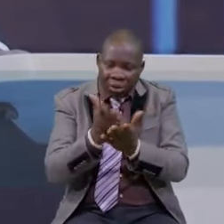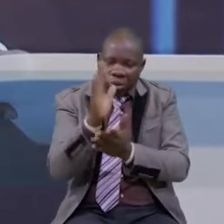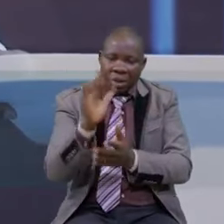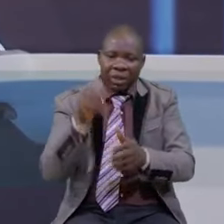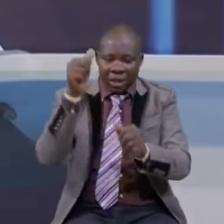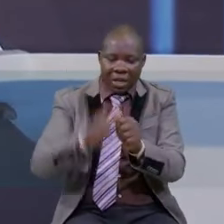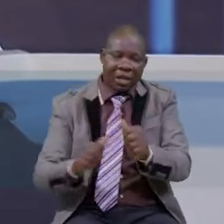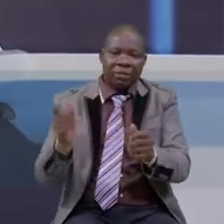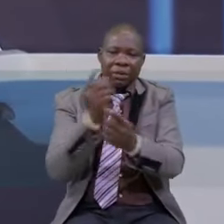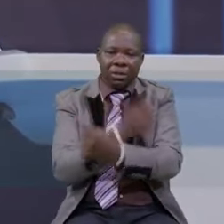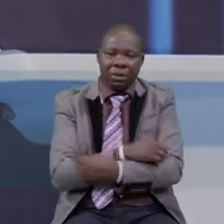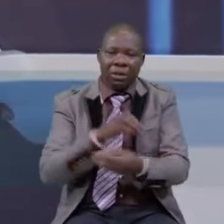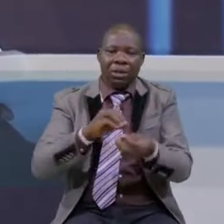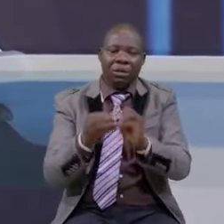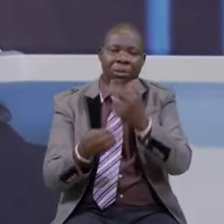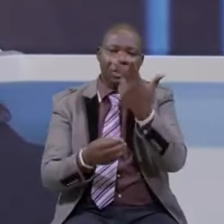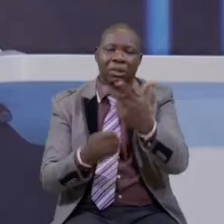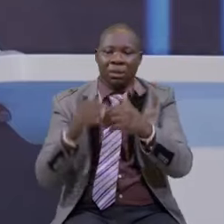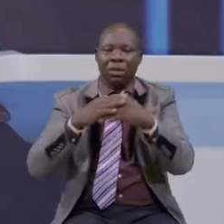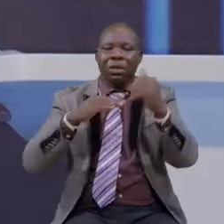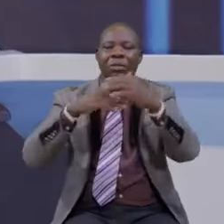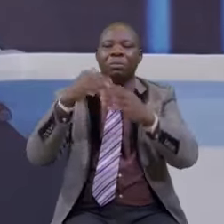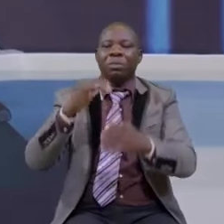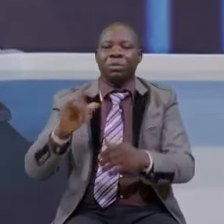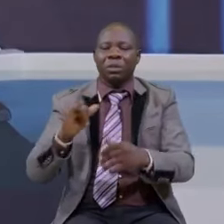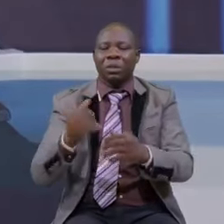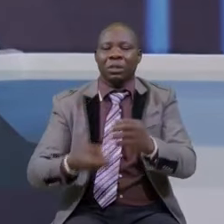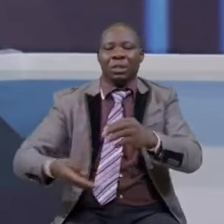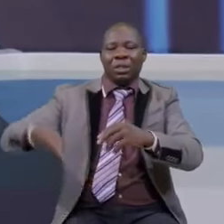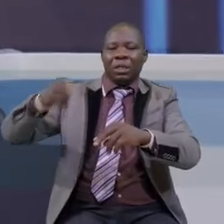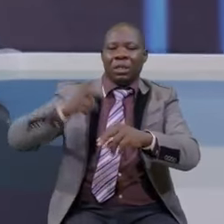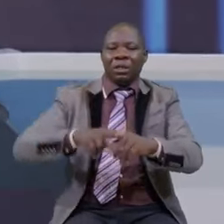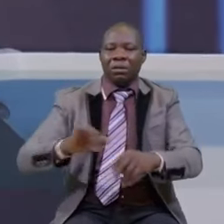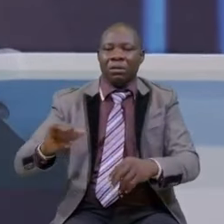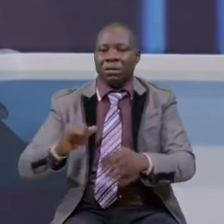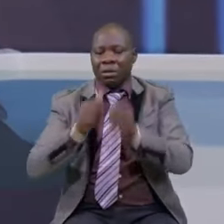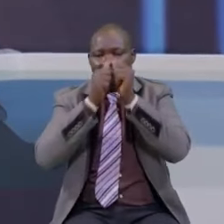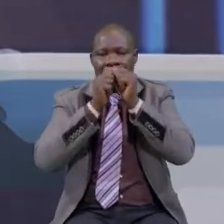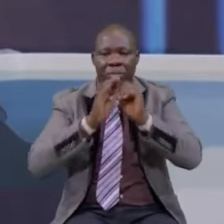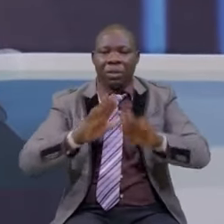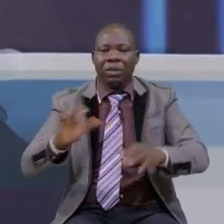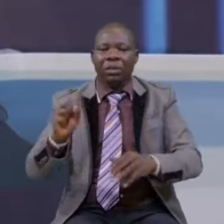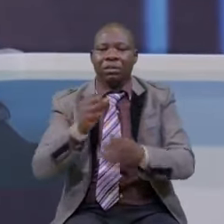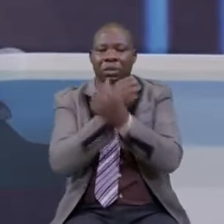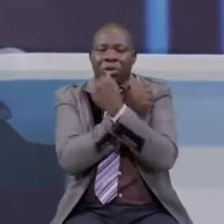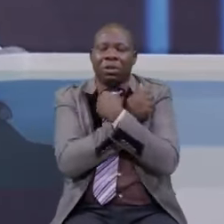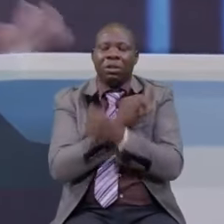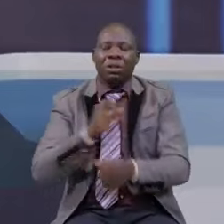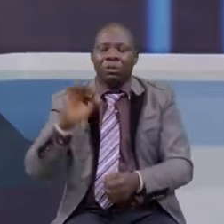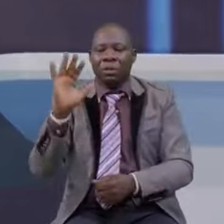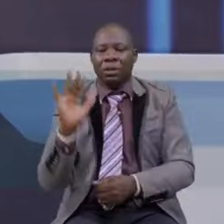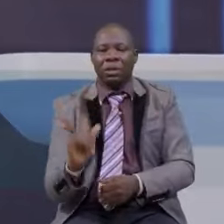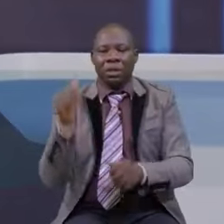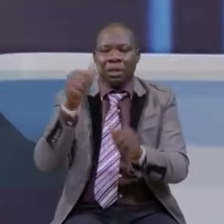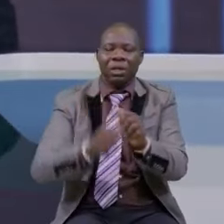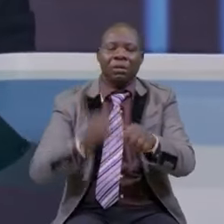three, building increasing beatitudes lovingly every time. Look